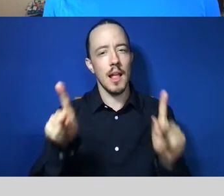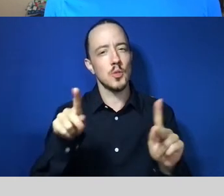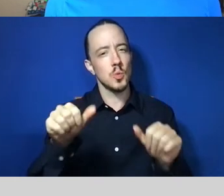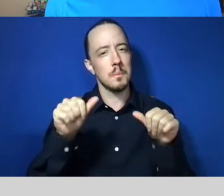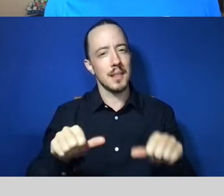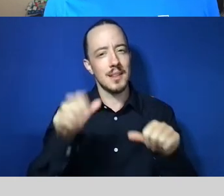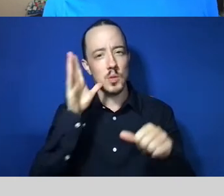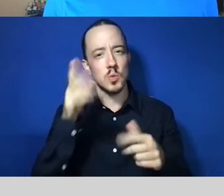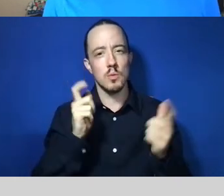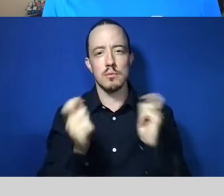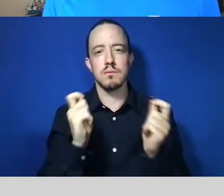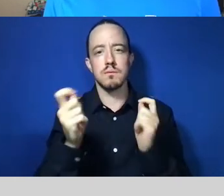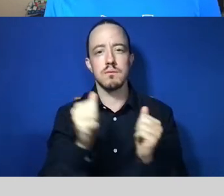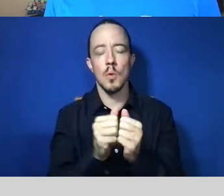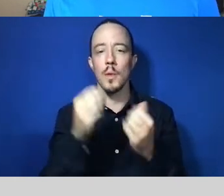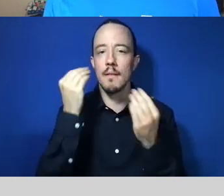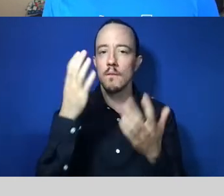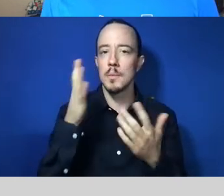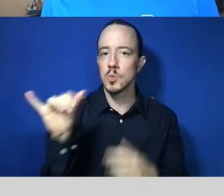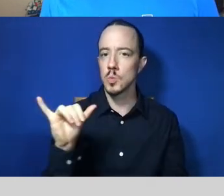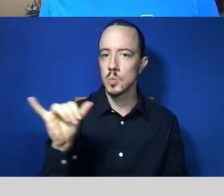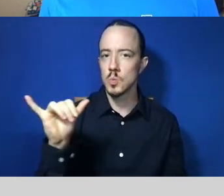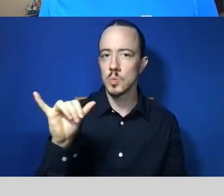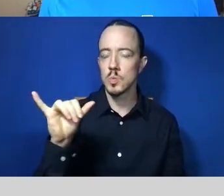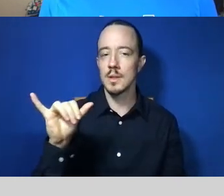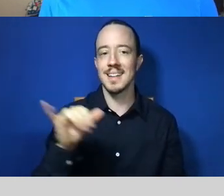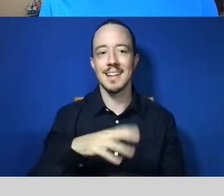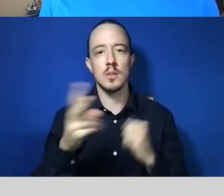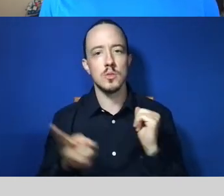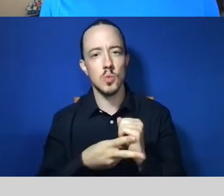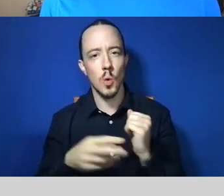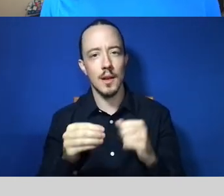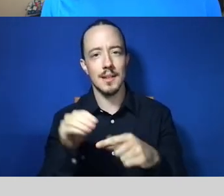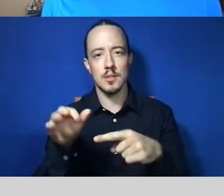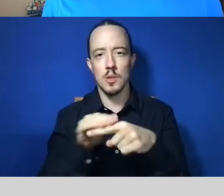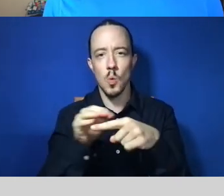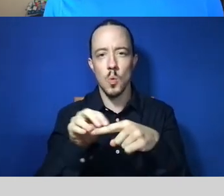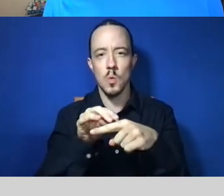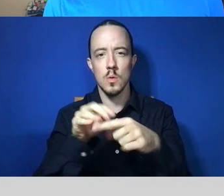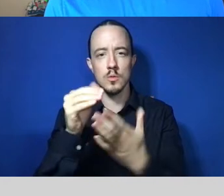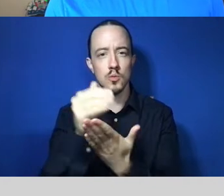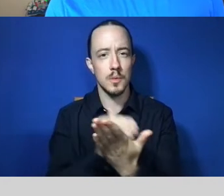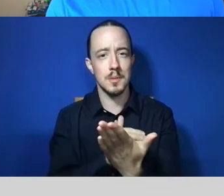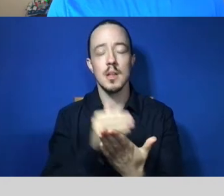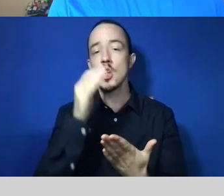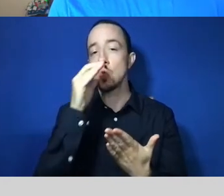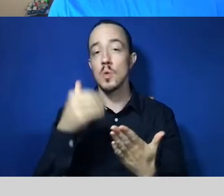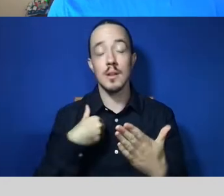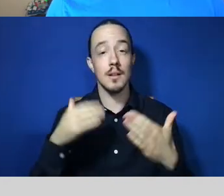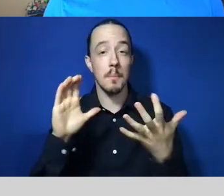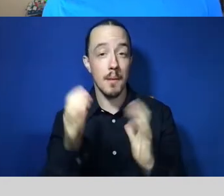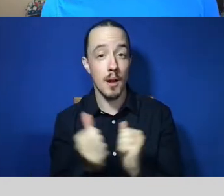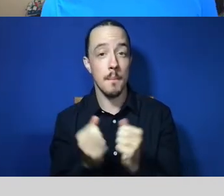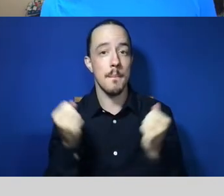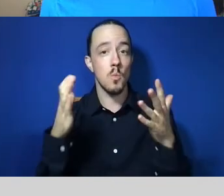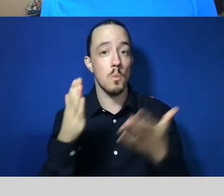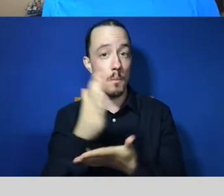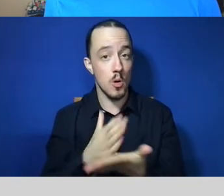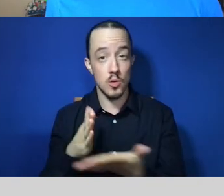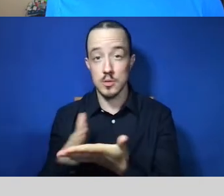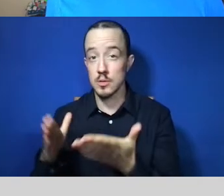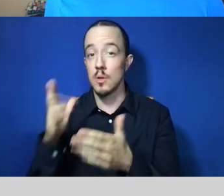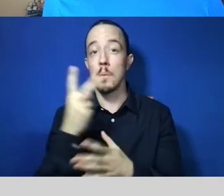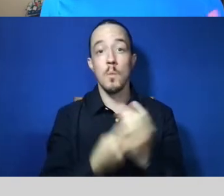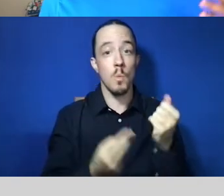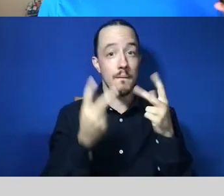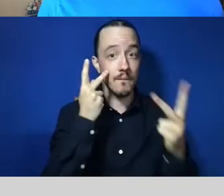to work with the data as needed and store it in scripts and even compare multiple pieces of